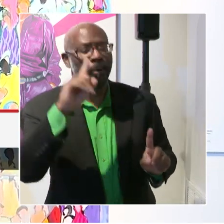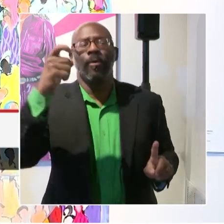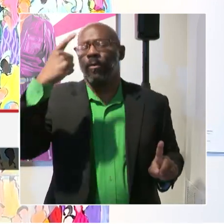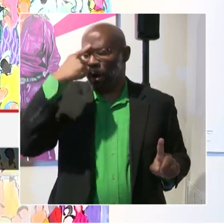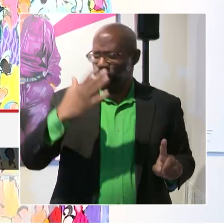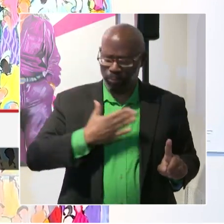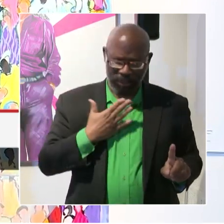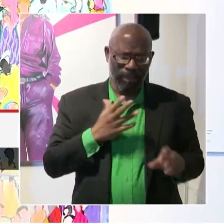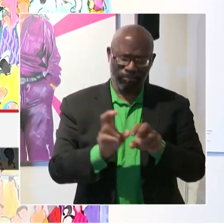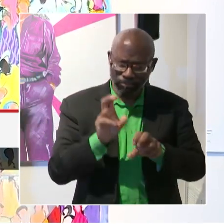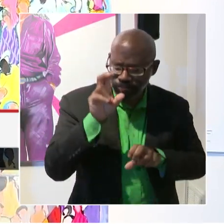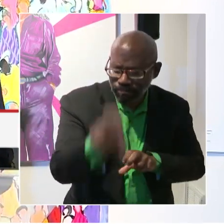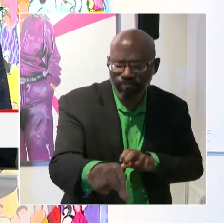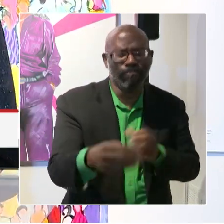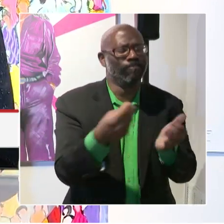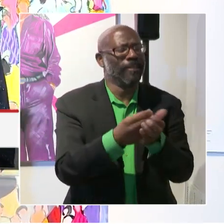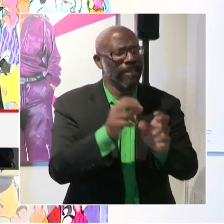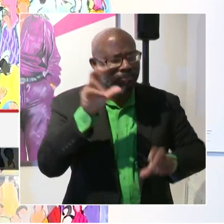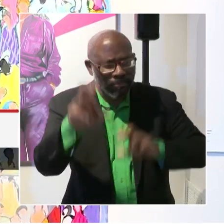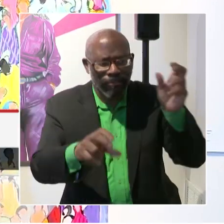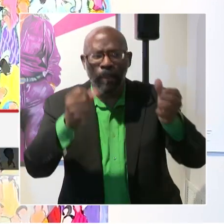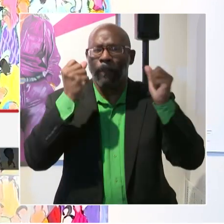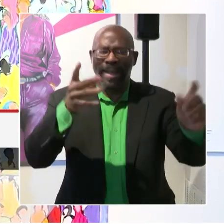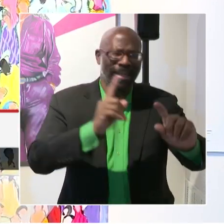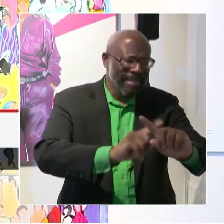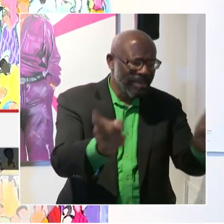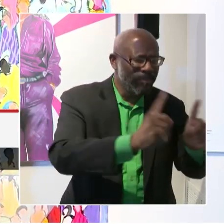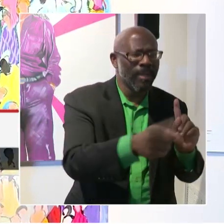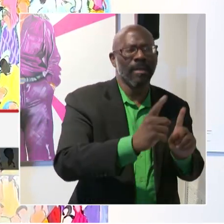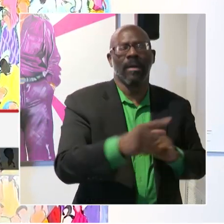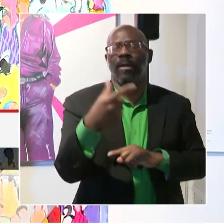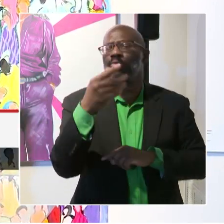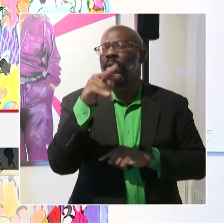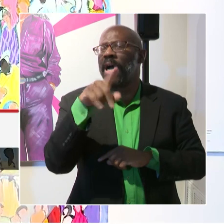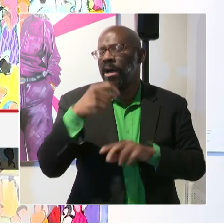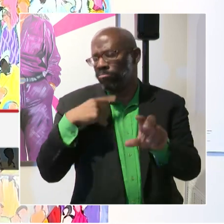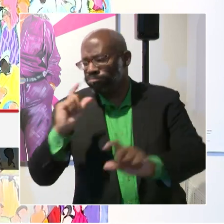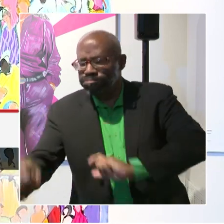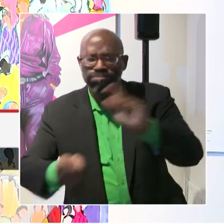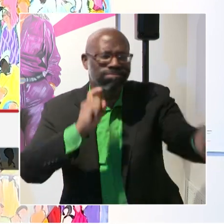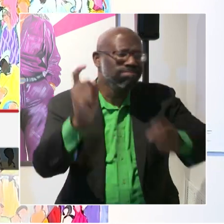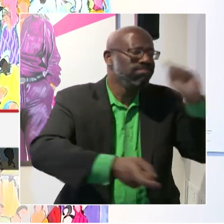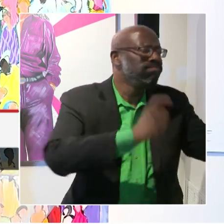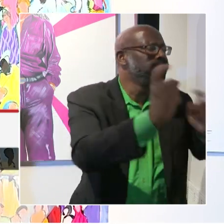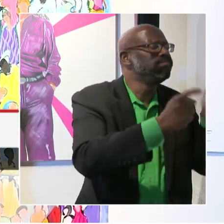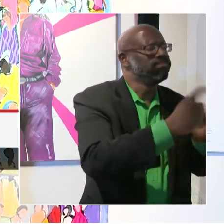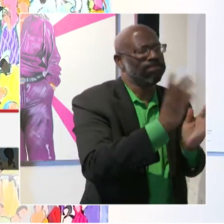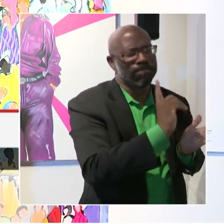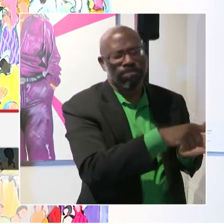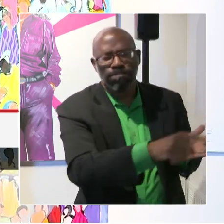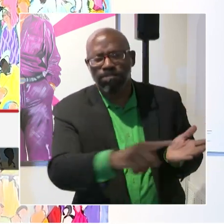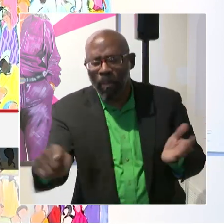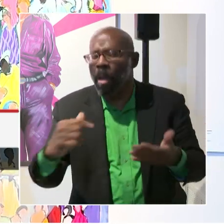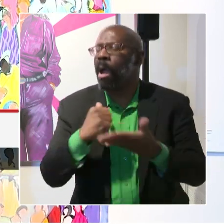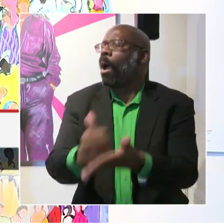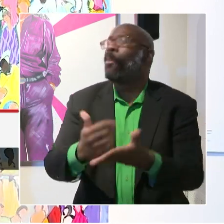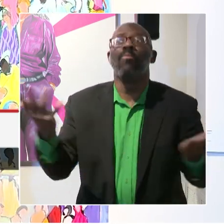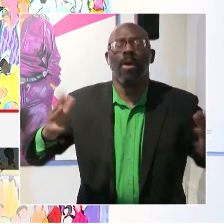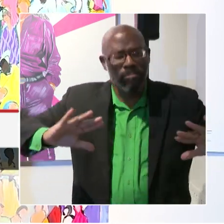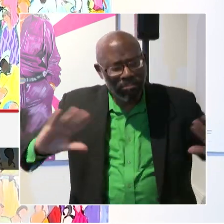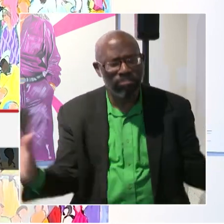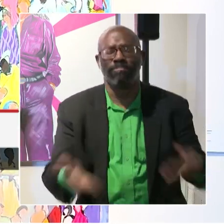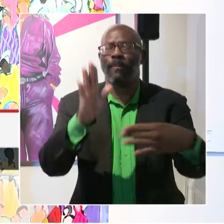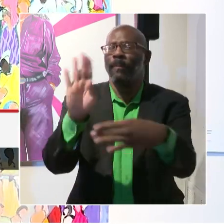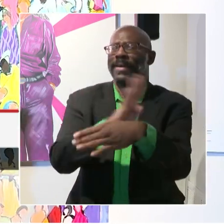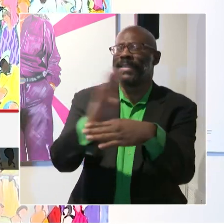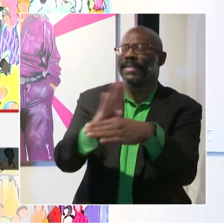a suite of innovative grants to help our businesses grow. And since I became